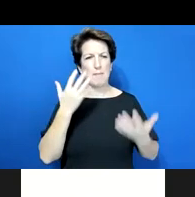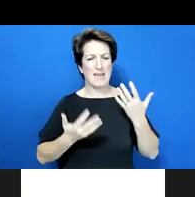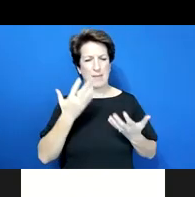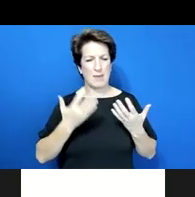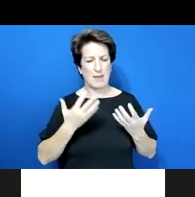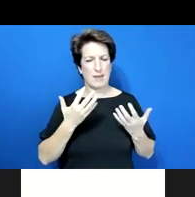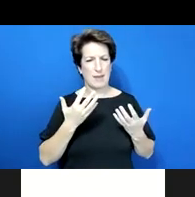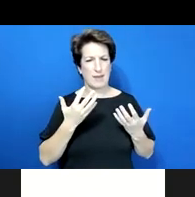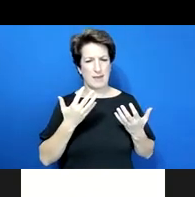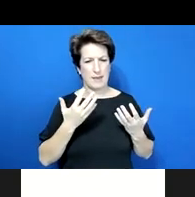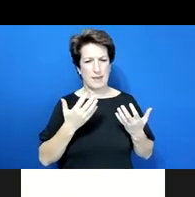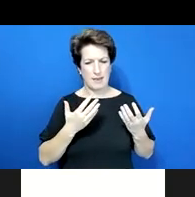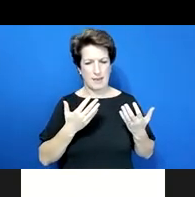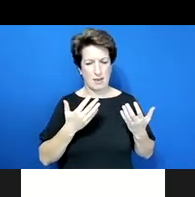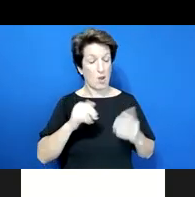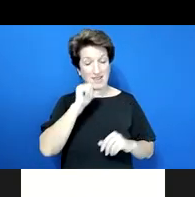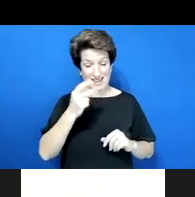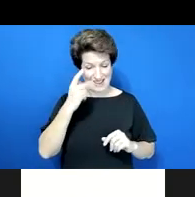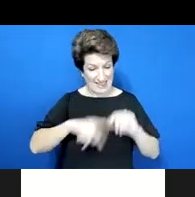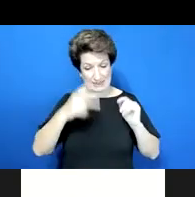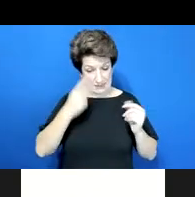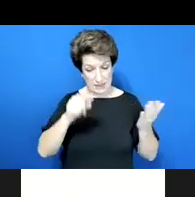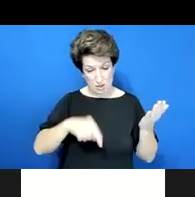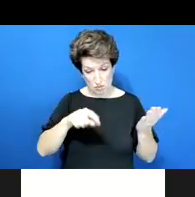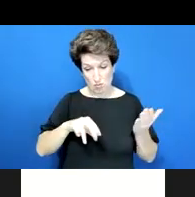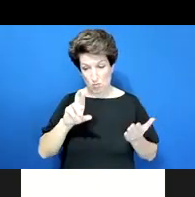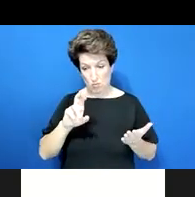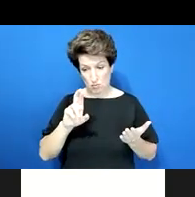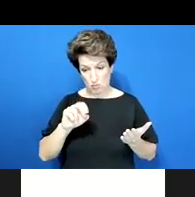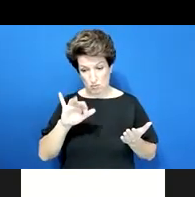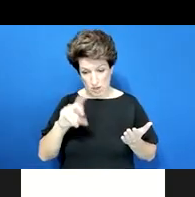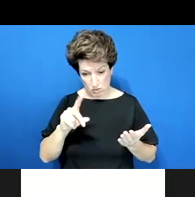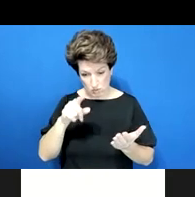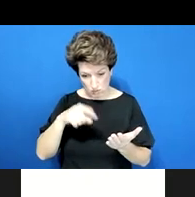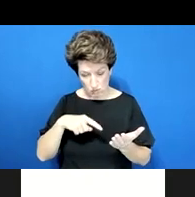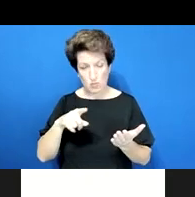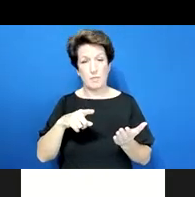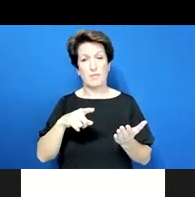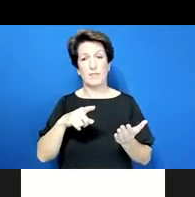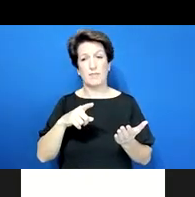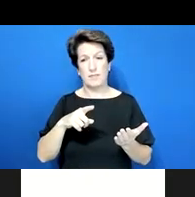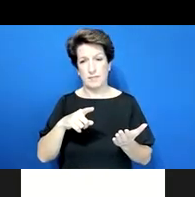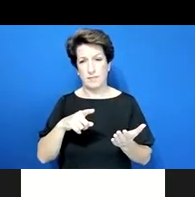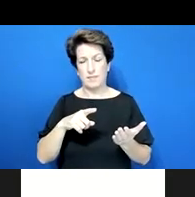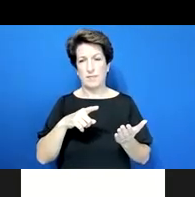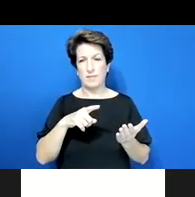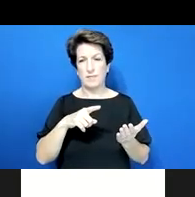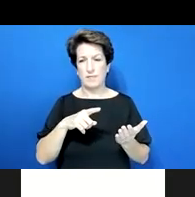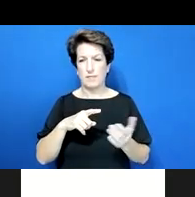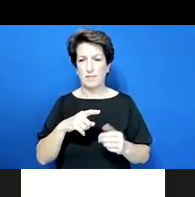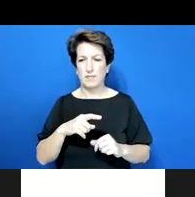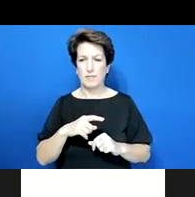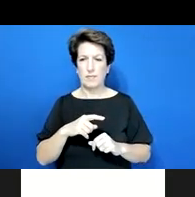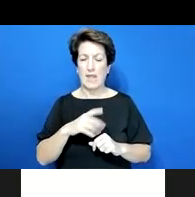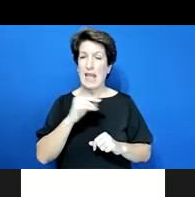and her record is not showing that she's fully vaccinated when she is, and especially if her vaccinations were given here